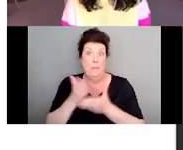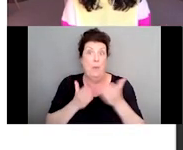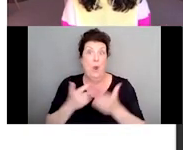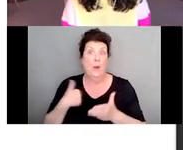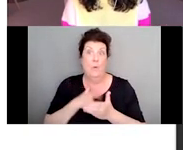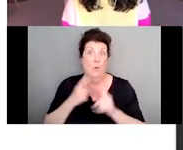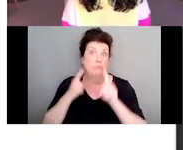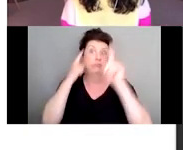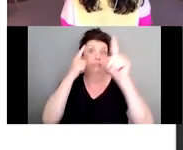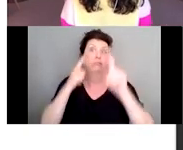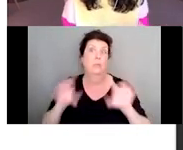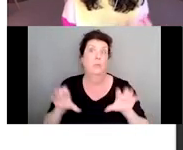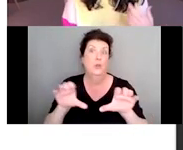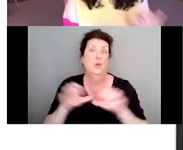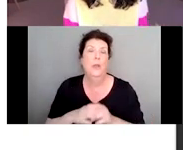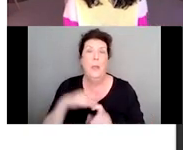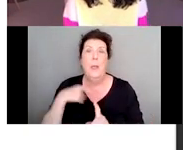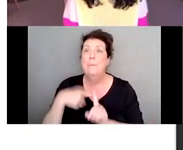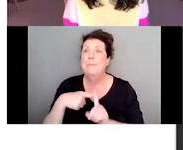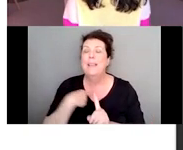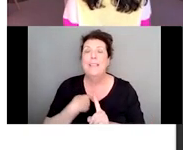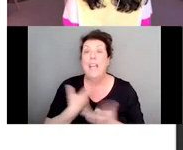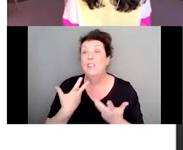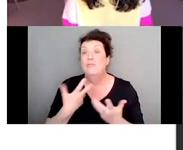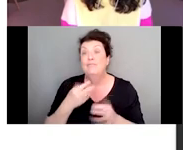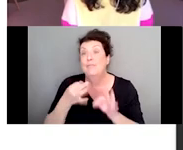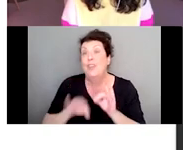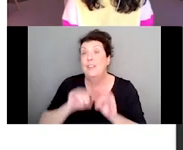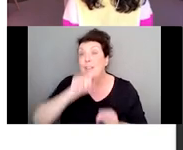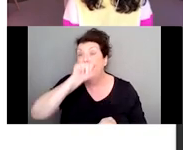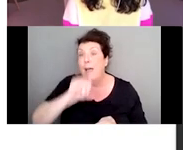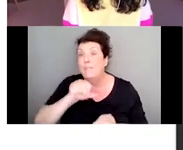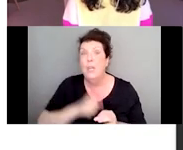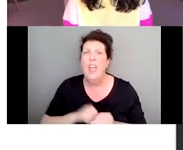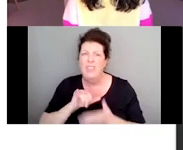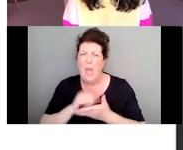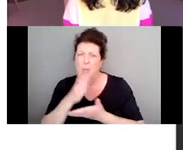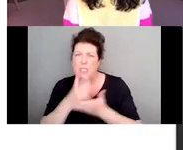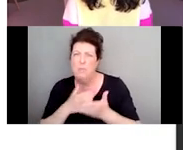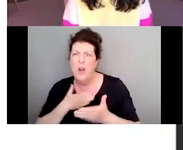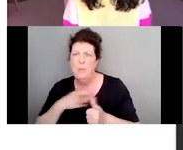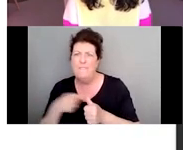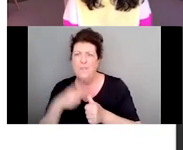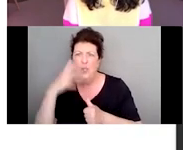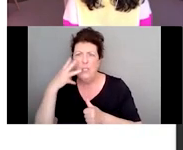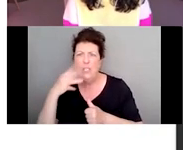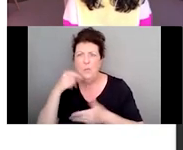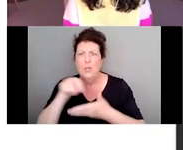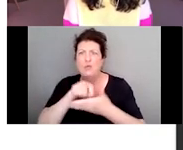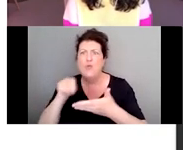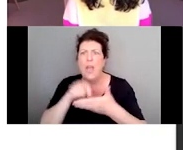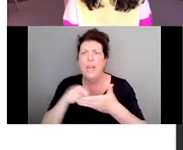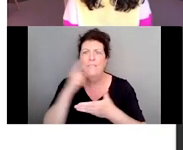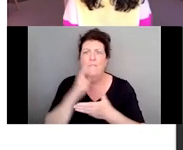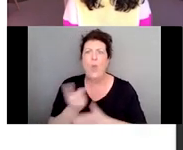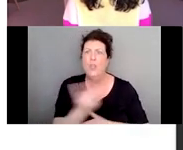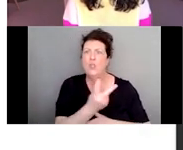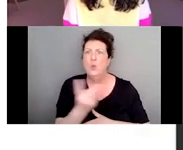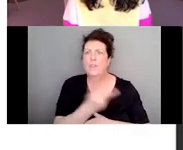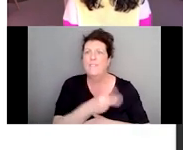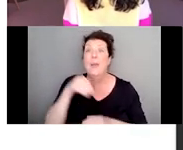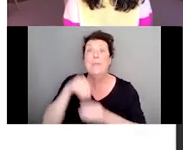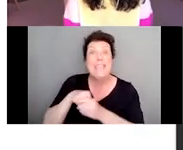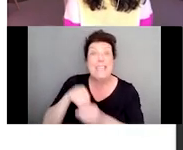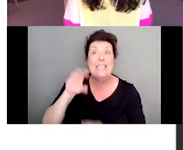I just loved, this was sort of my first experience writing for the two of them in sitcom mode. And